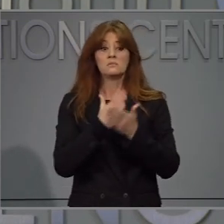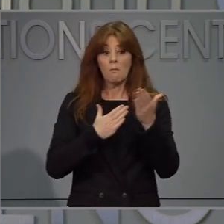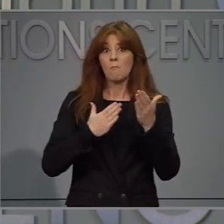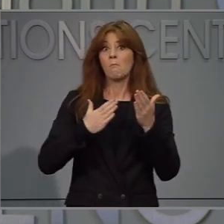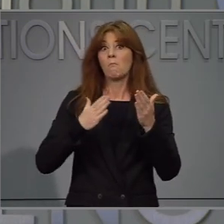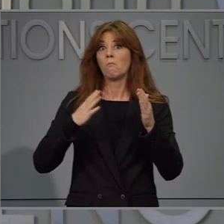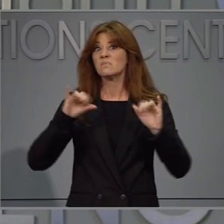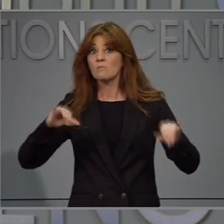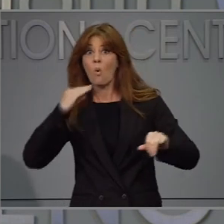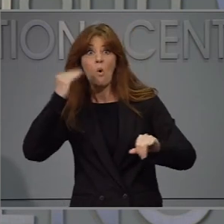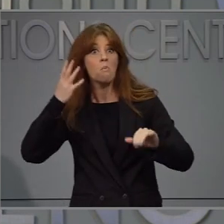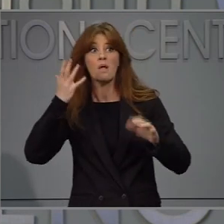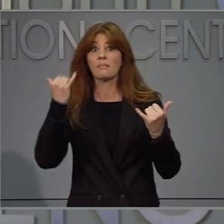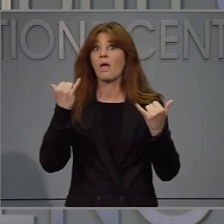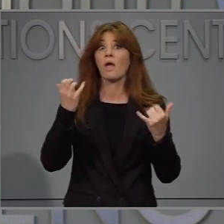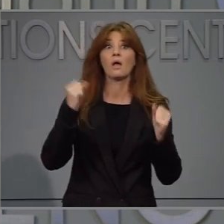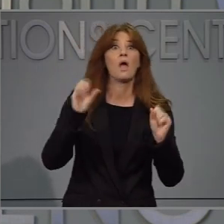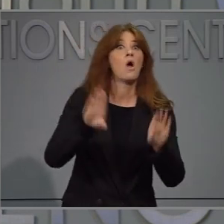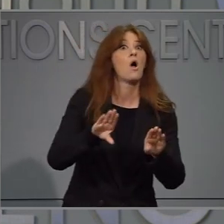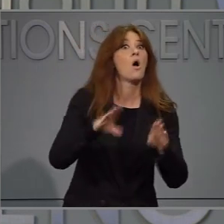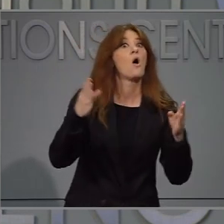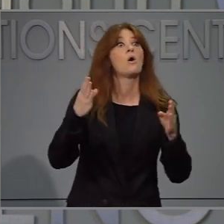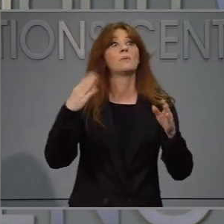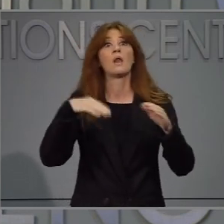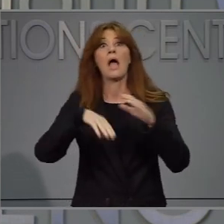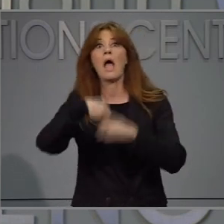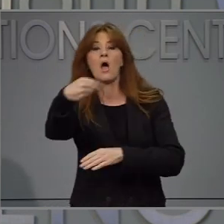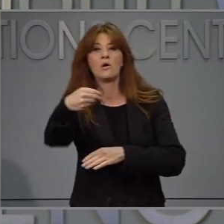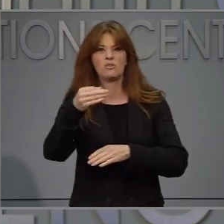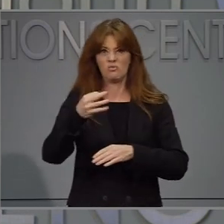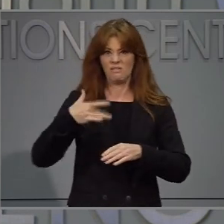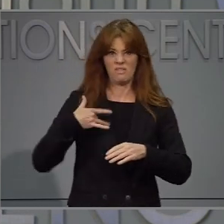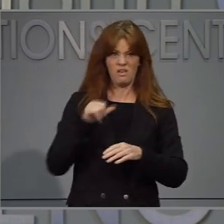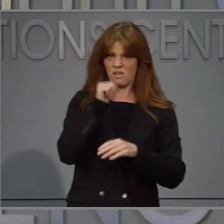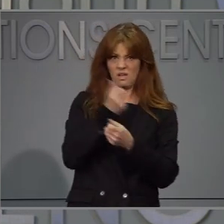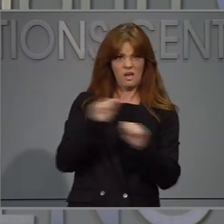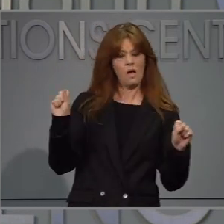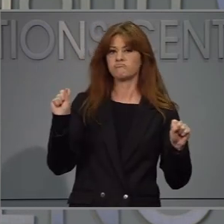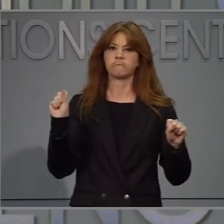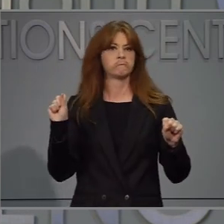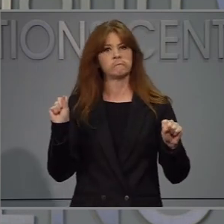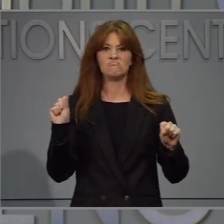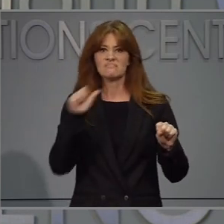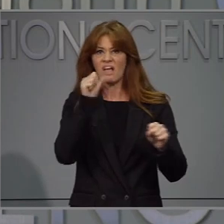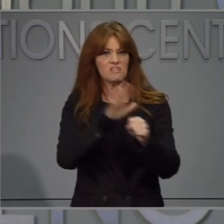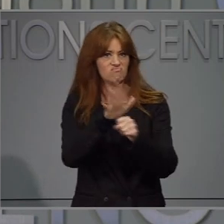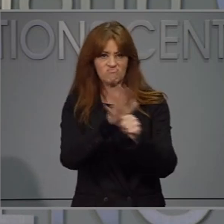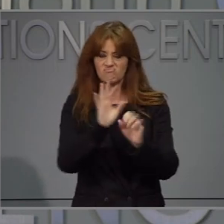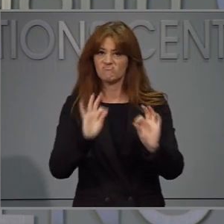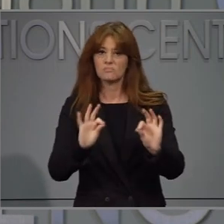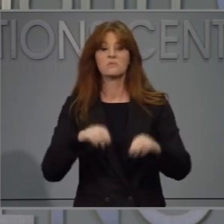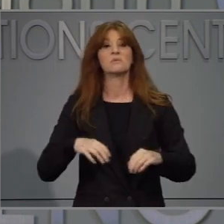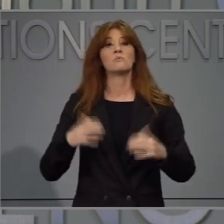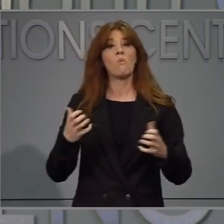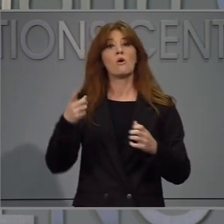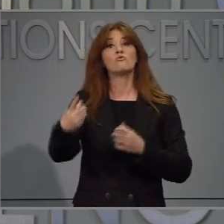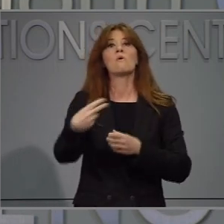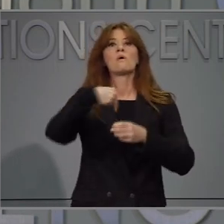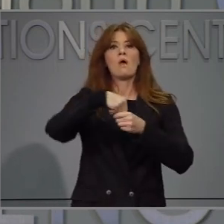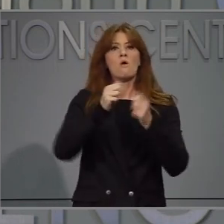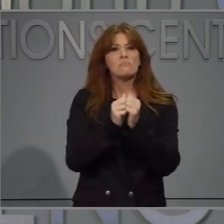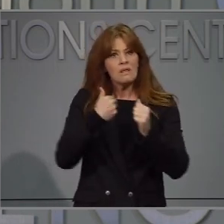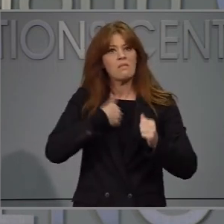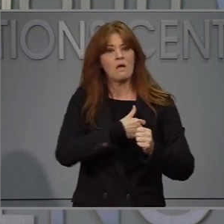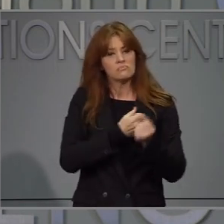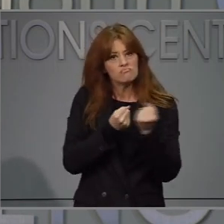restrictions, if you don't feel safe, it won't work. In order for the people to be with us, there